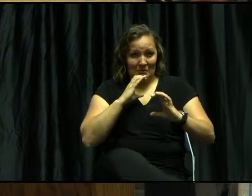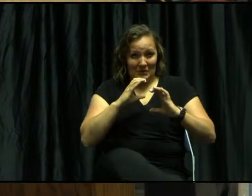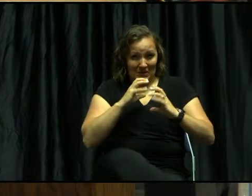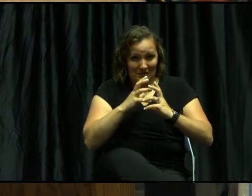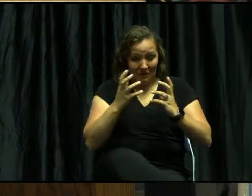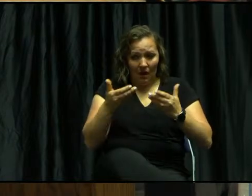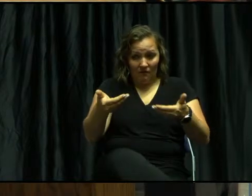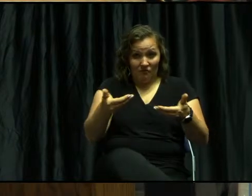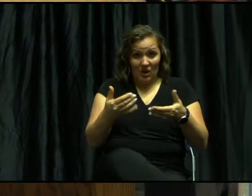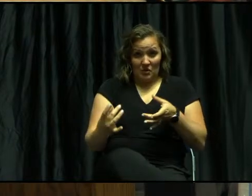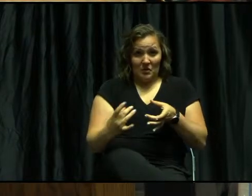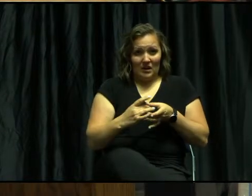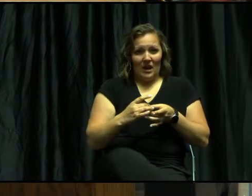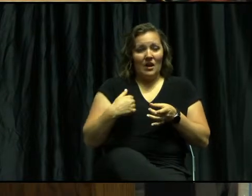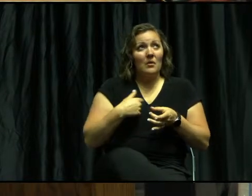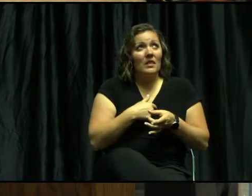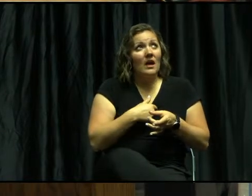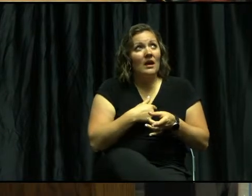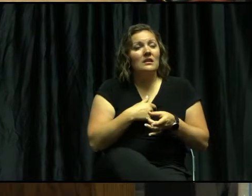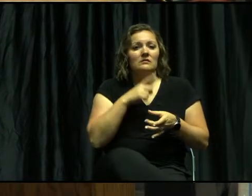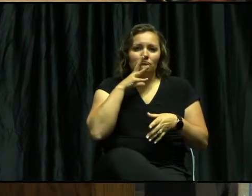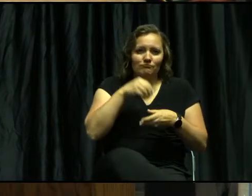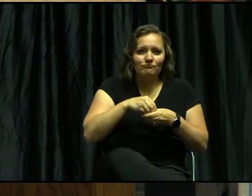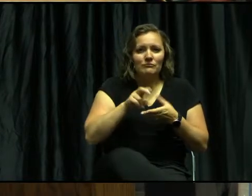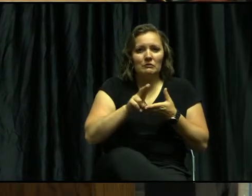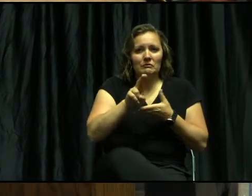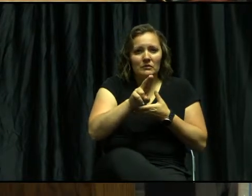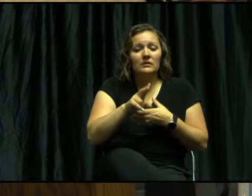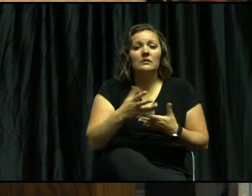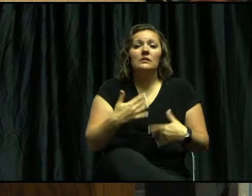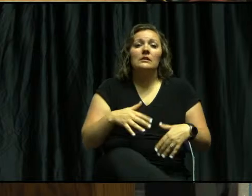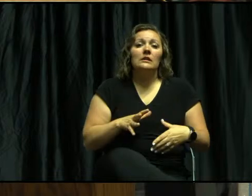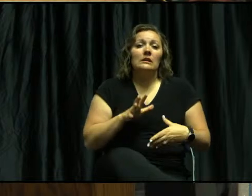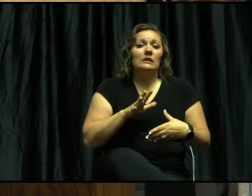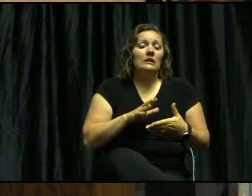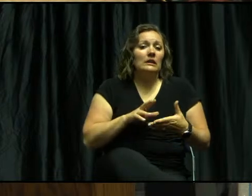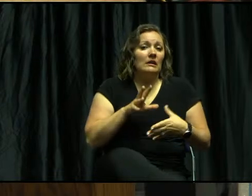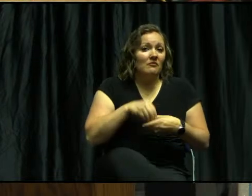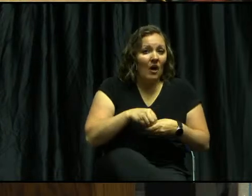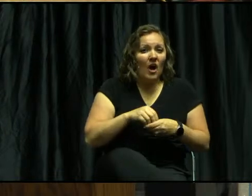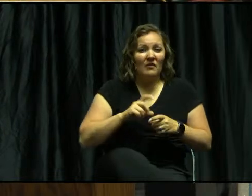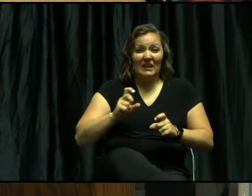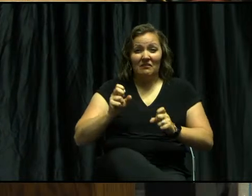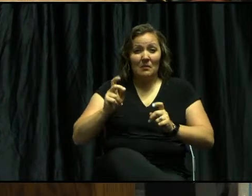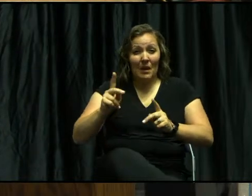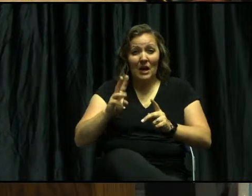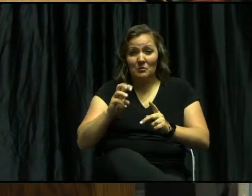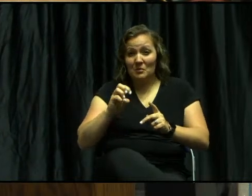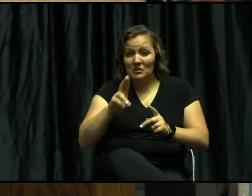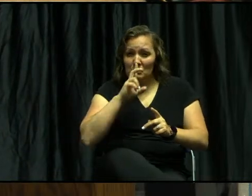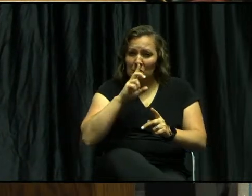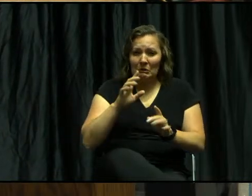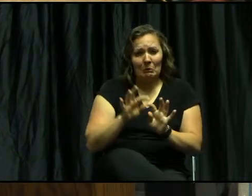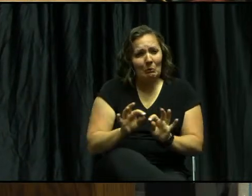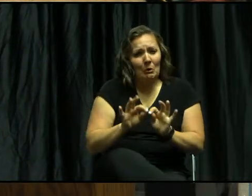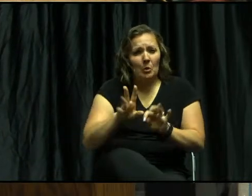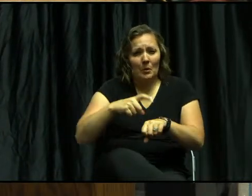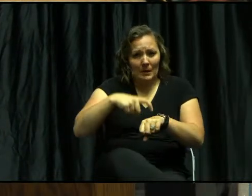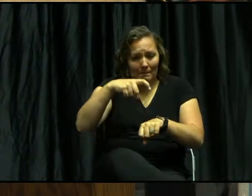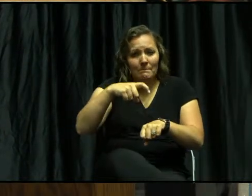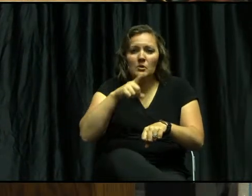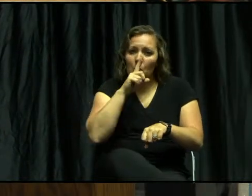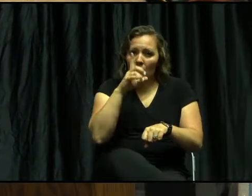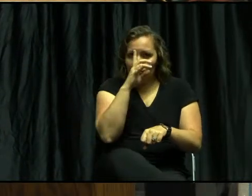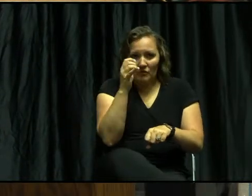connect with us and to stay involved in the university. Getting involved and giving back at Weber State, it's well worth the effort. You are